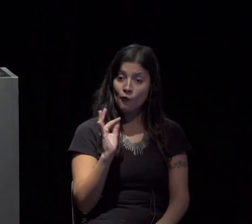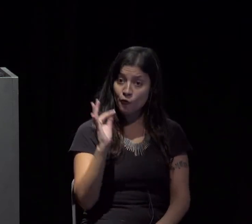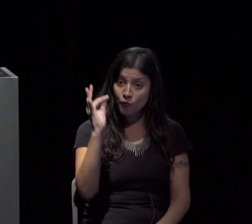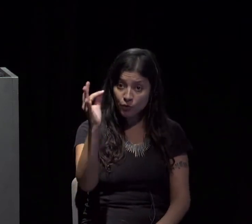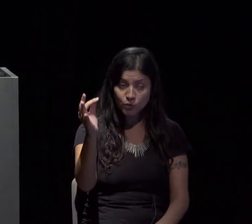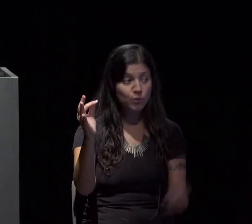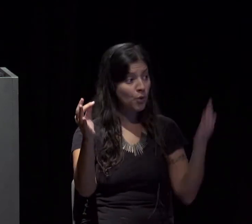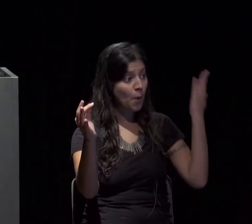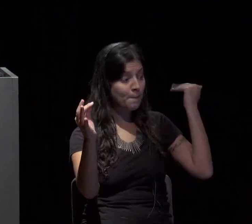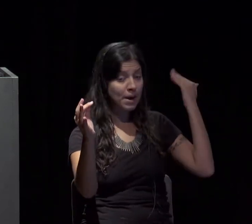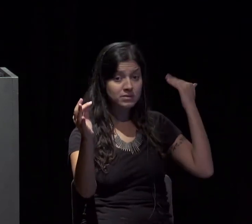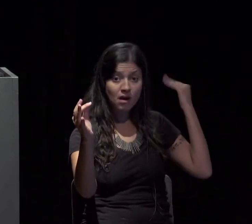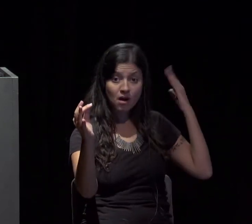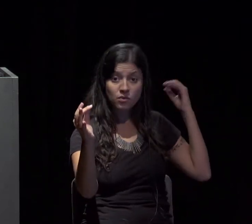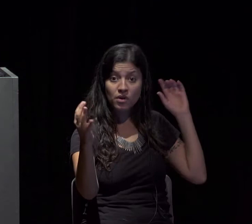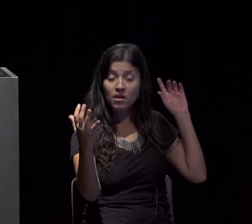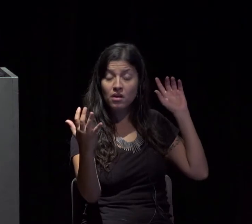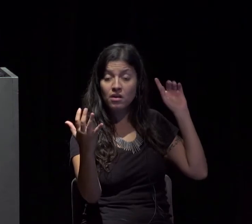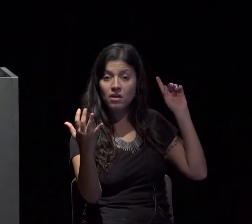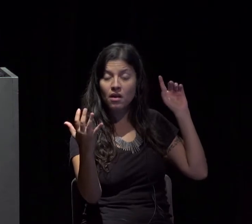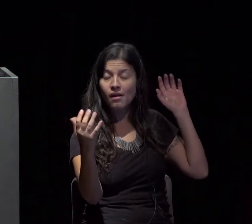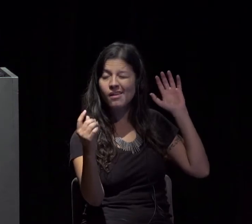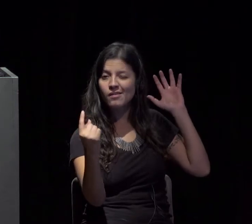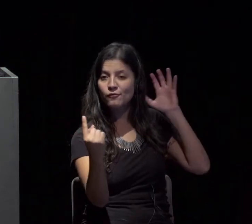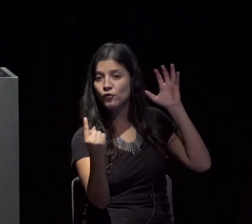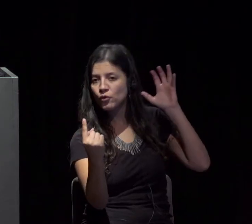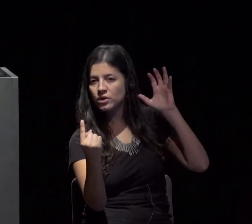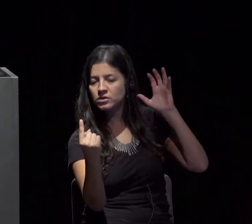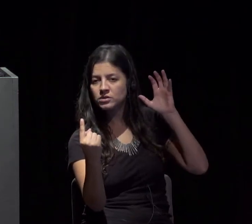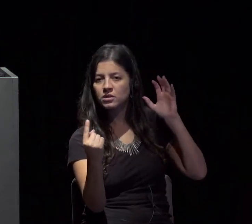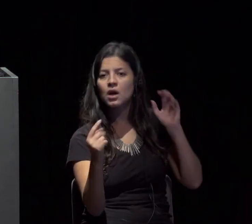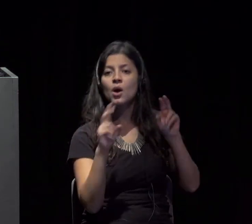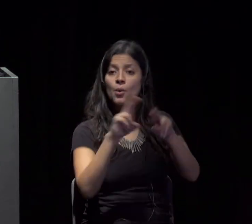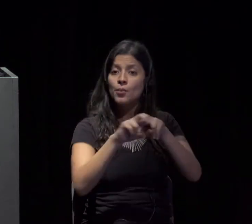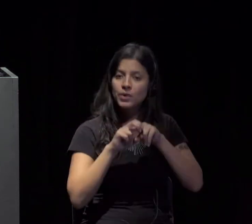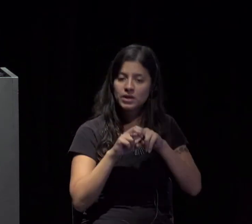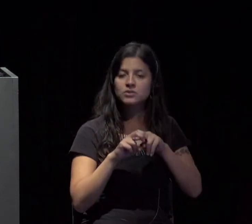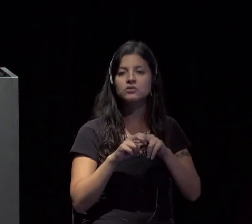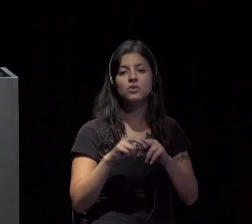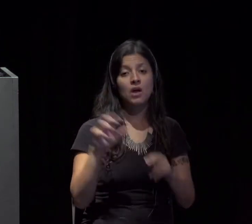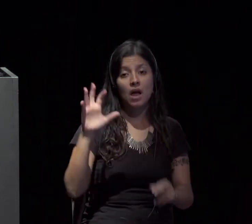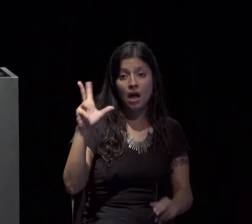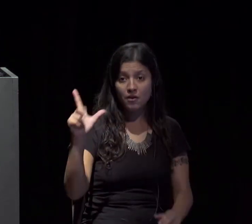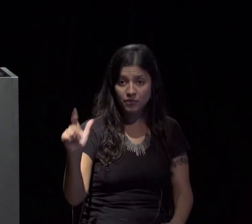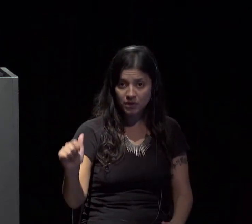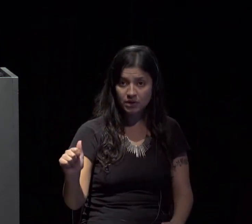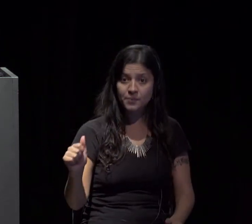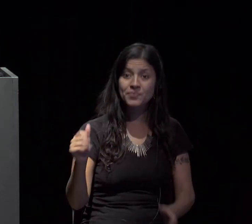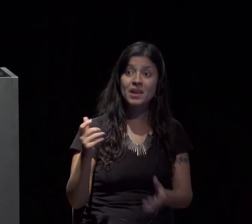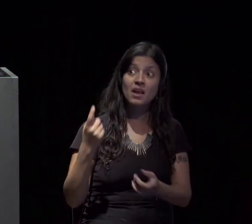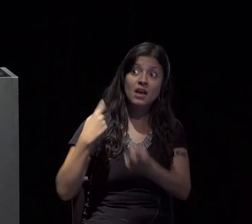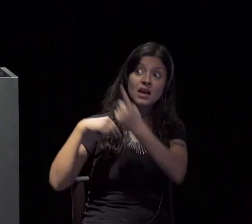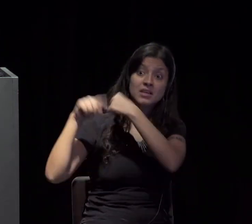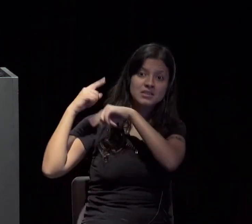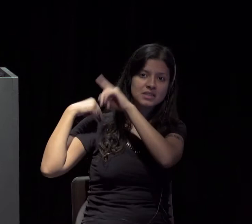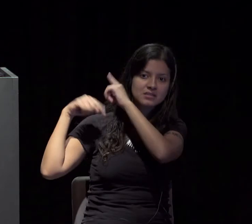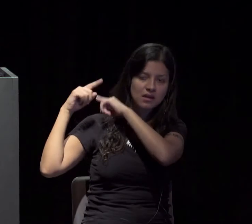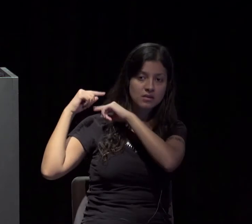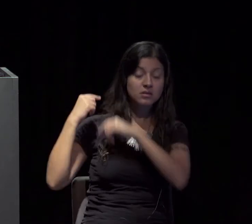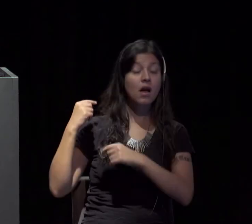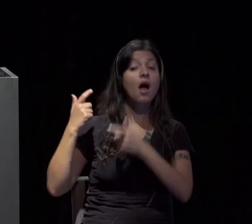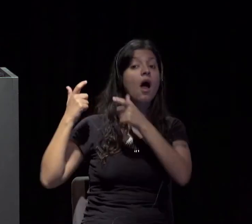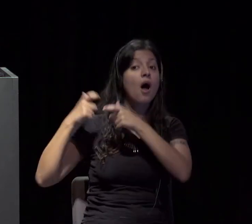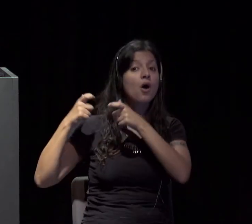African societies, ancestors, that is the guardians of the future who live in the past, exist only insofar as they